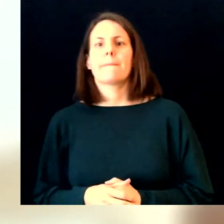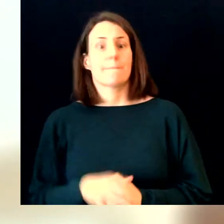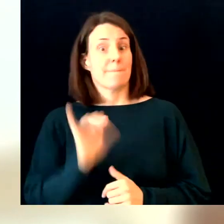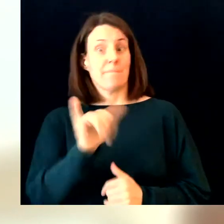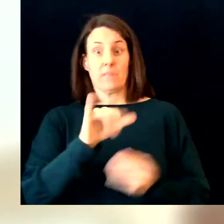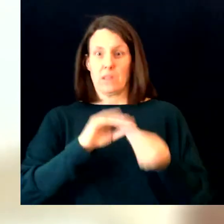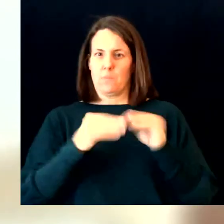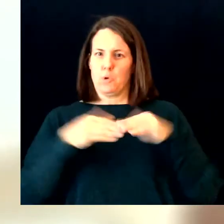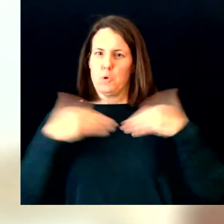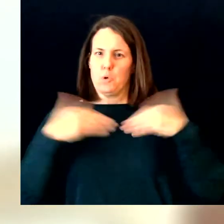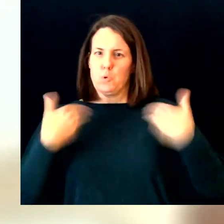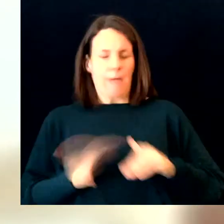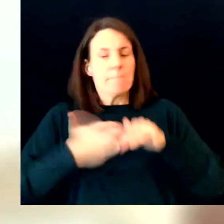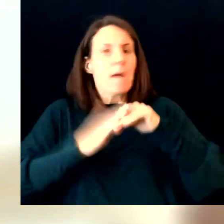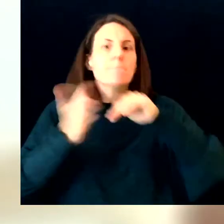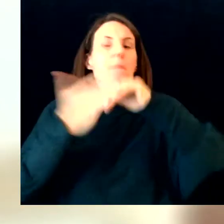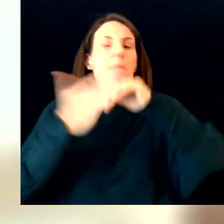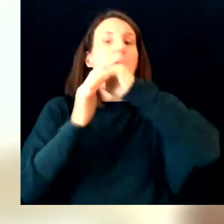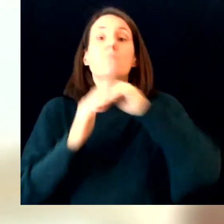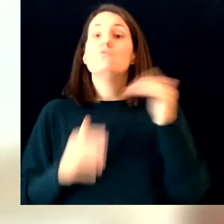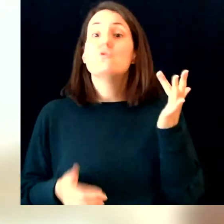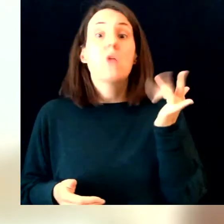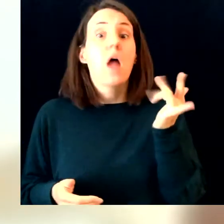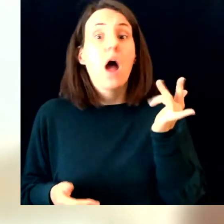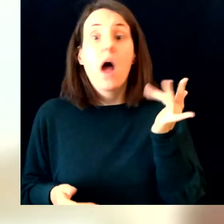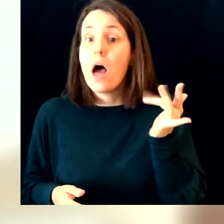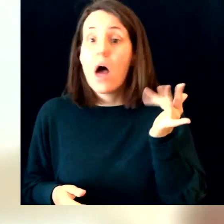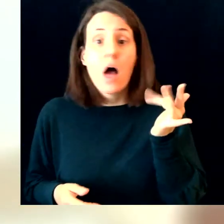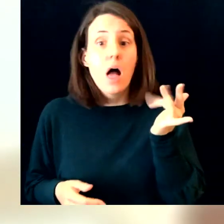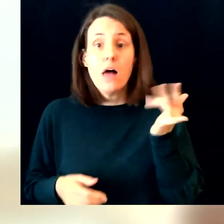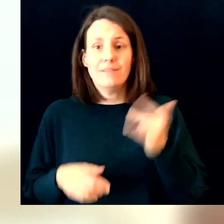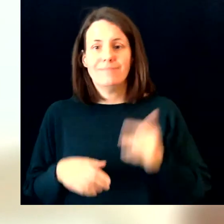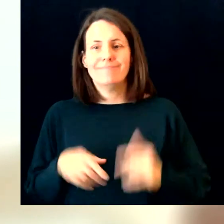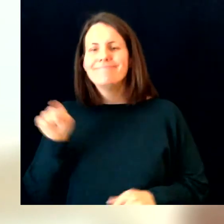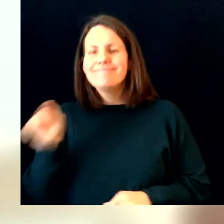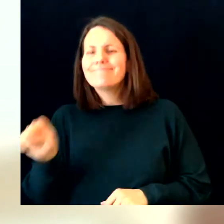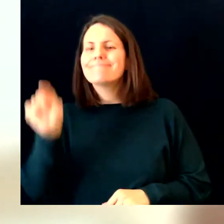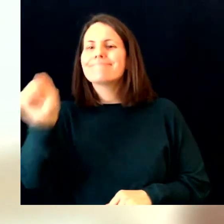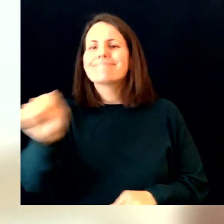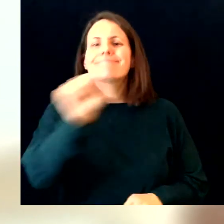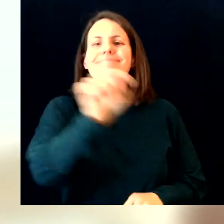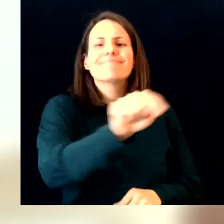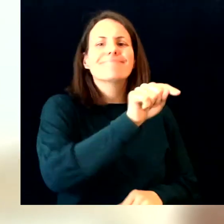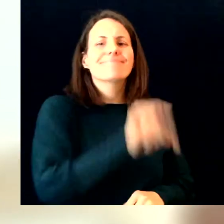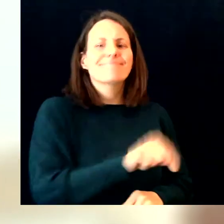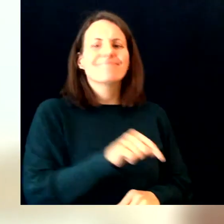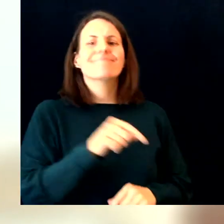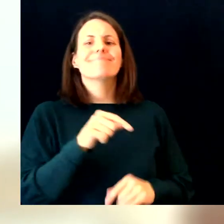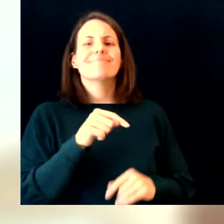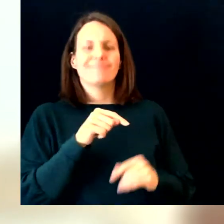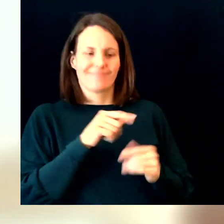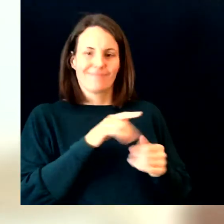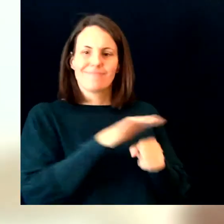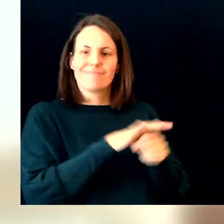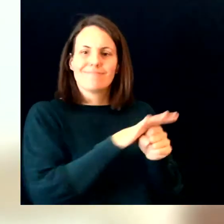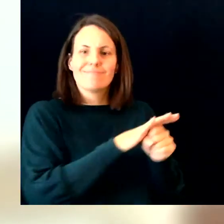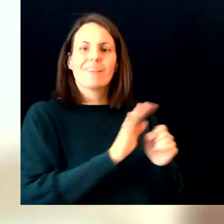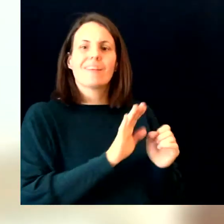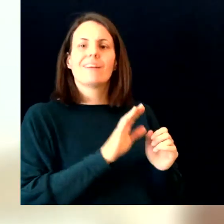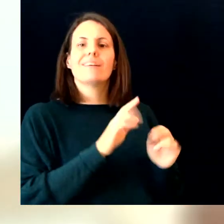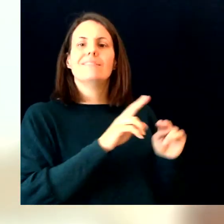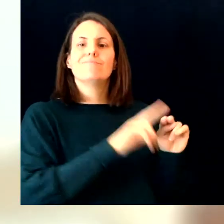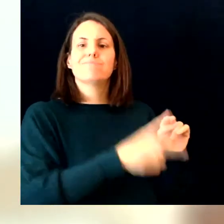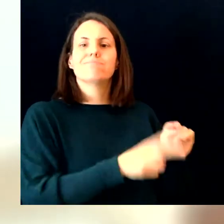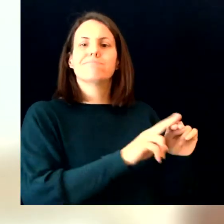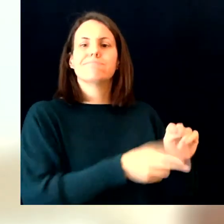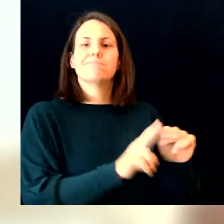have a decline in the past week. So I think we can be hopeful that we are near the peak, if not there already,